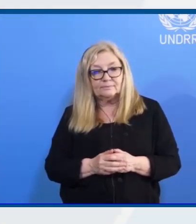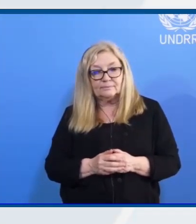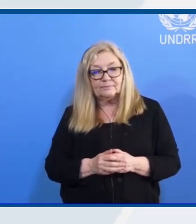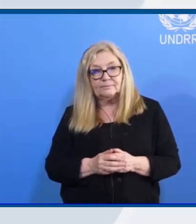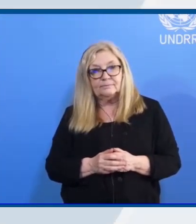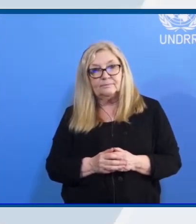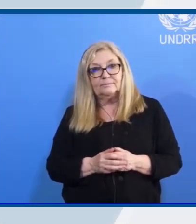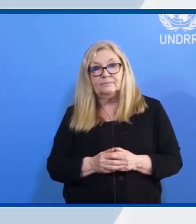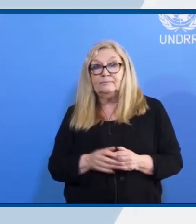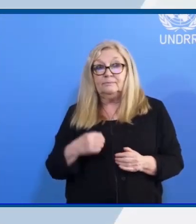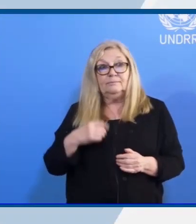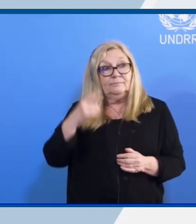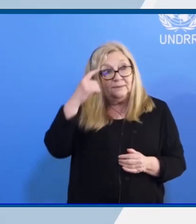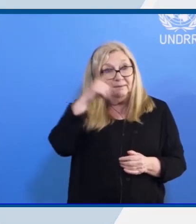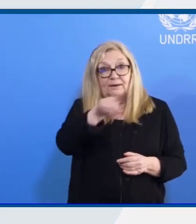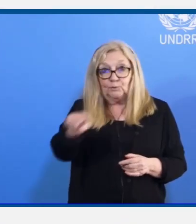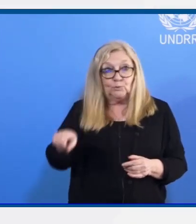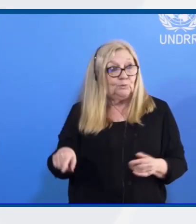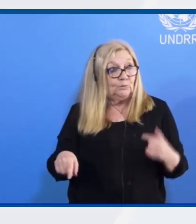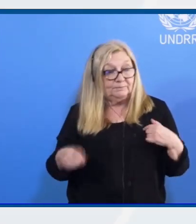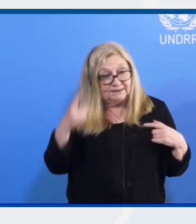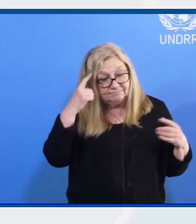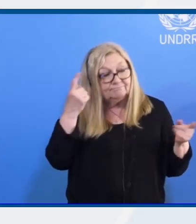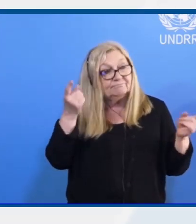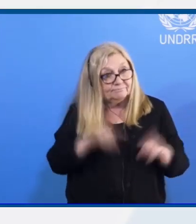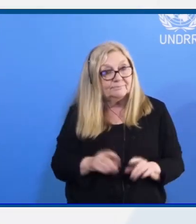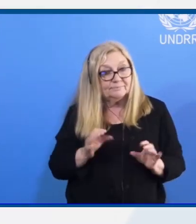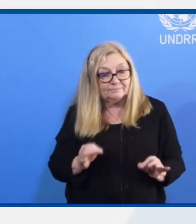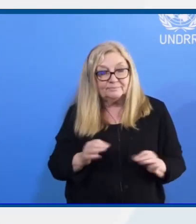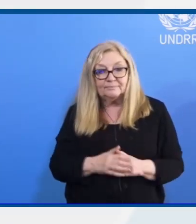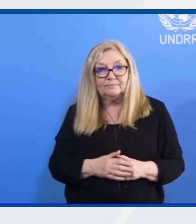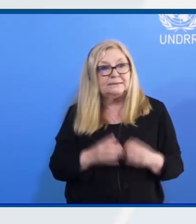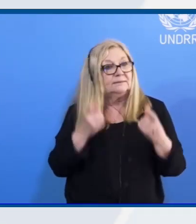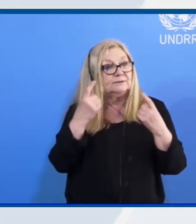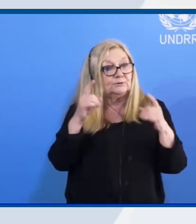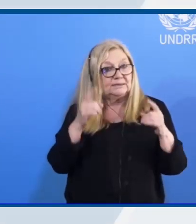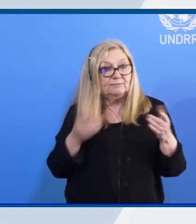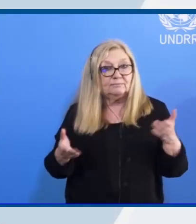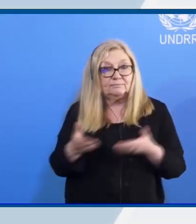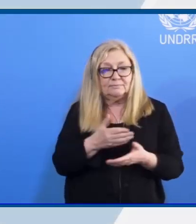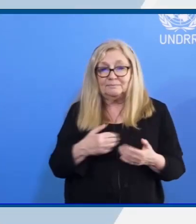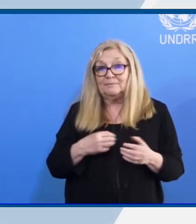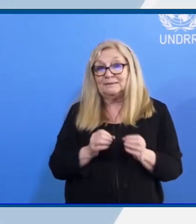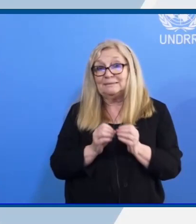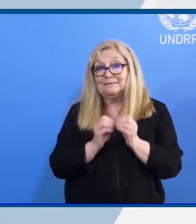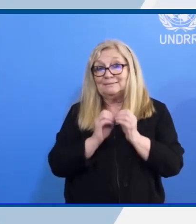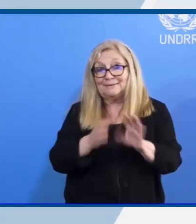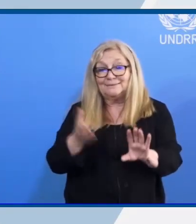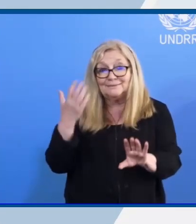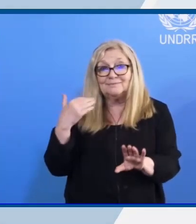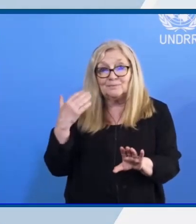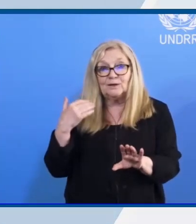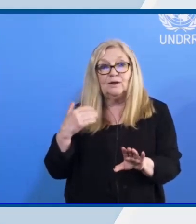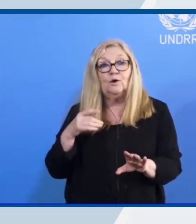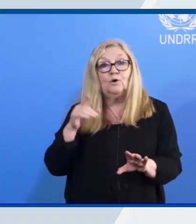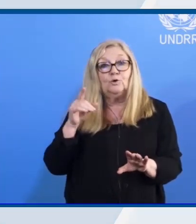Well, I think you would agree with me that it's been an extremely rich discussion. I hope it has really, as I was saying earlier, provoked further thoughts in you. So when